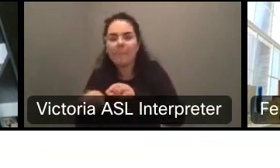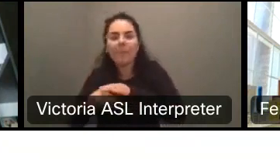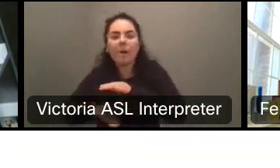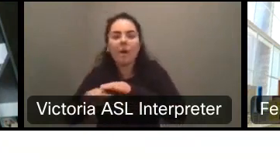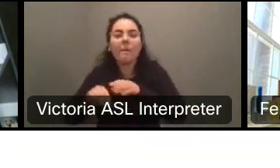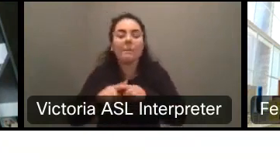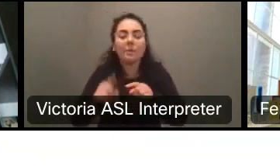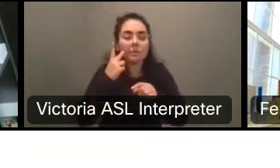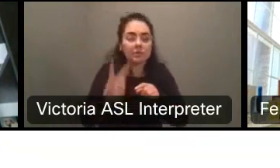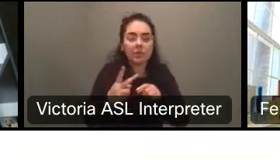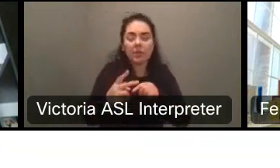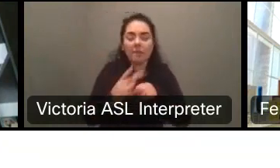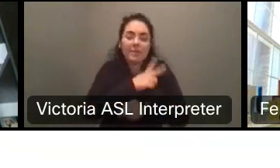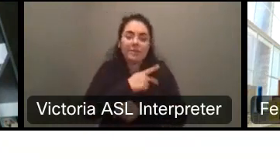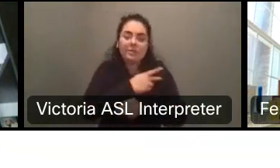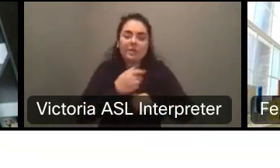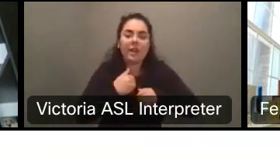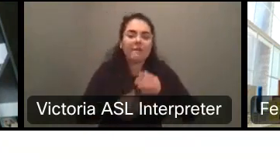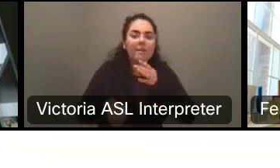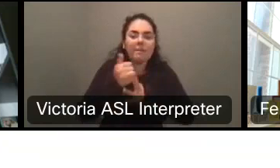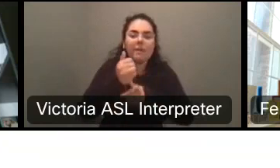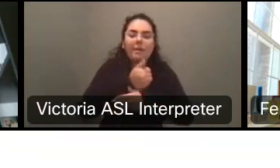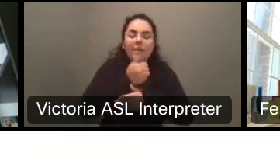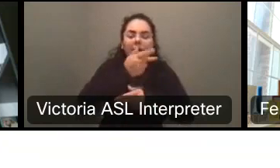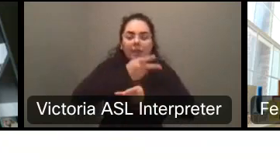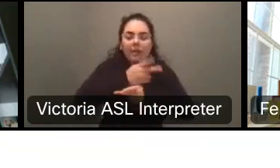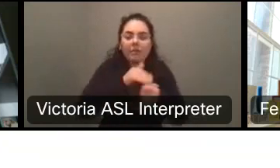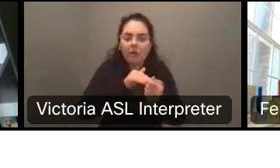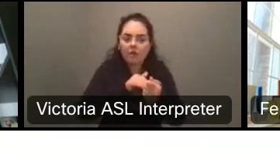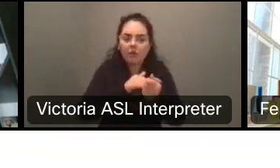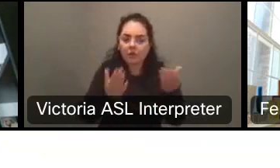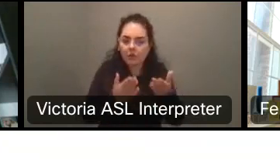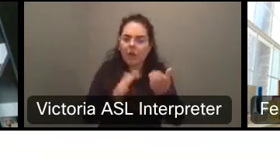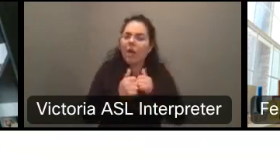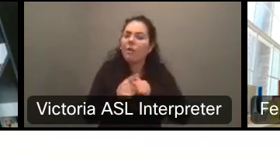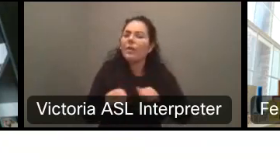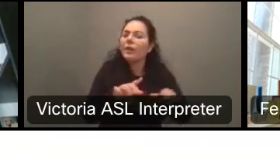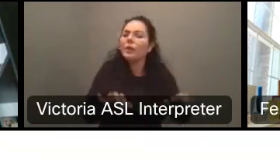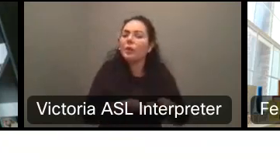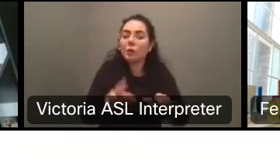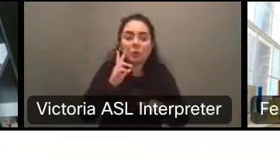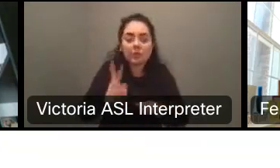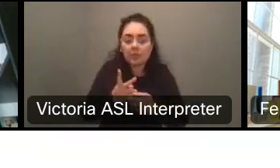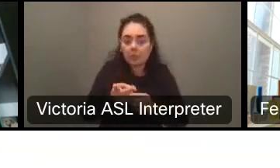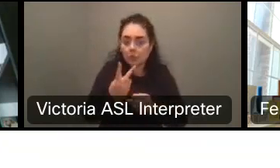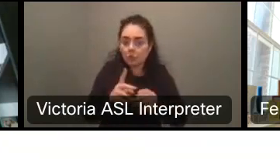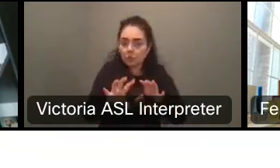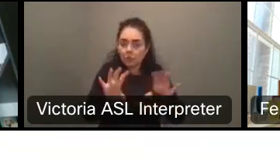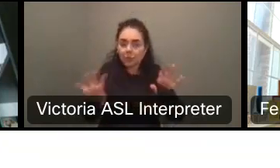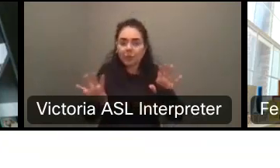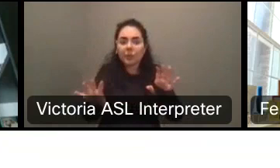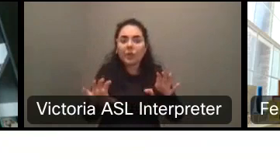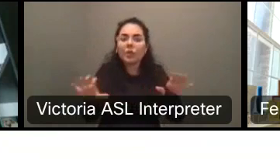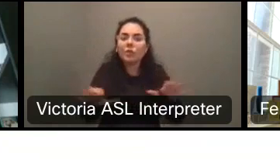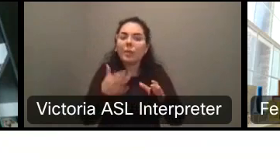that have a primary care doctor at our institution, how are they doing? And you can see those two sites do actually much better when you're only looking